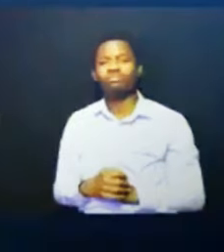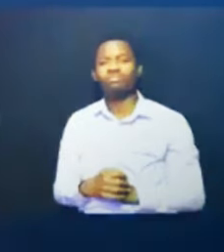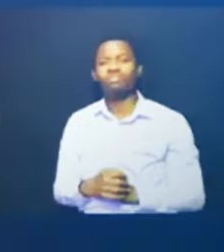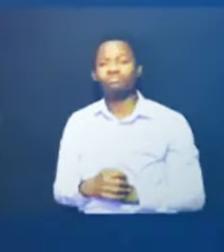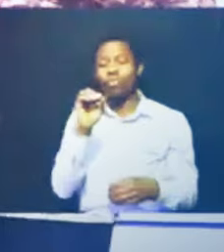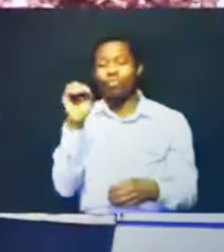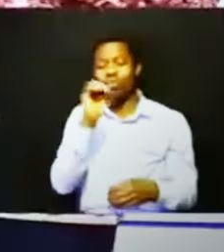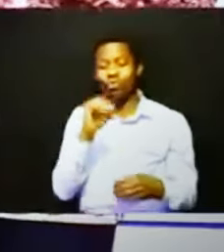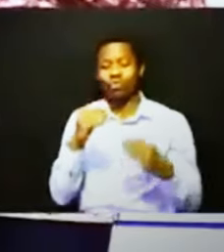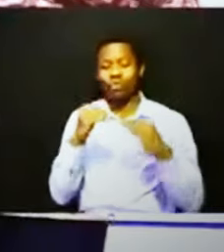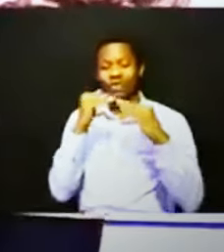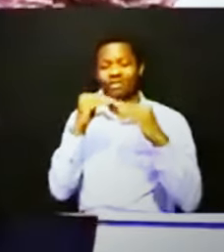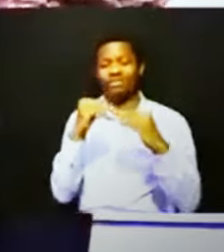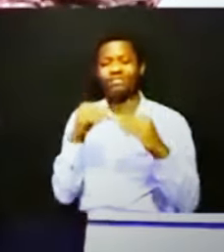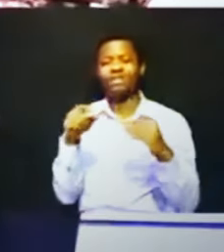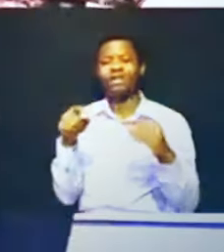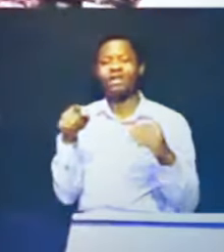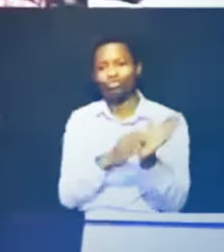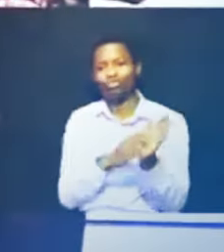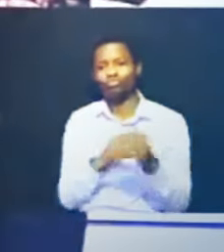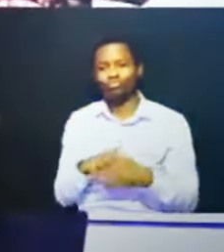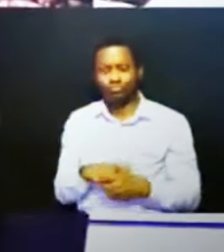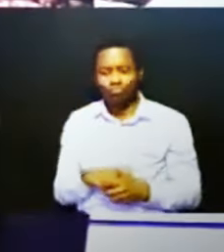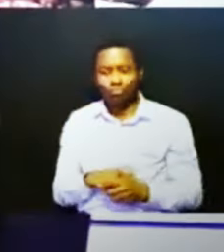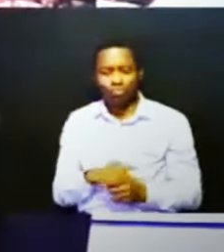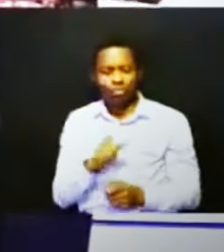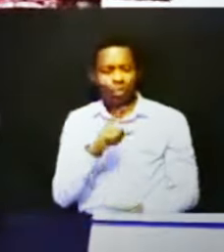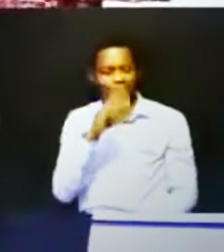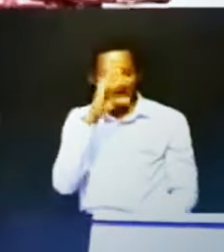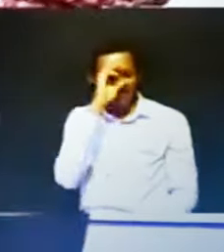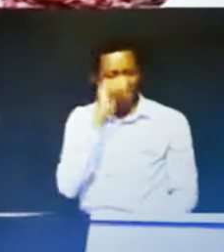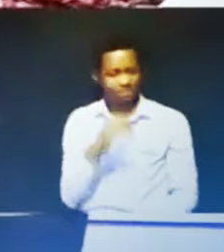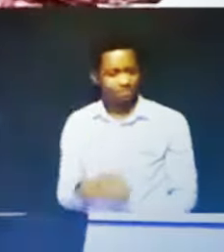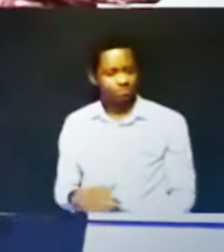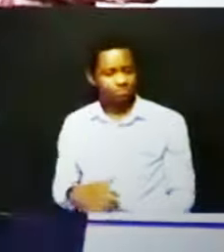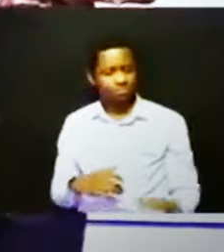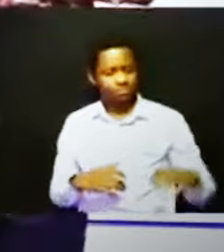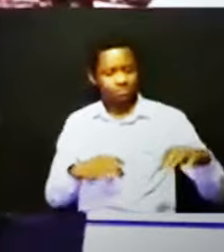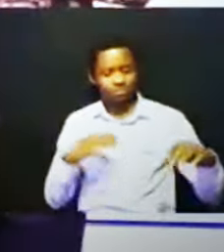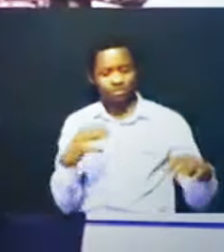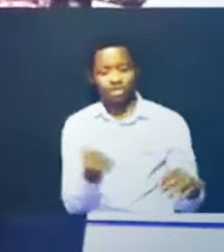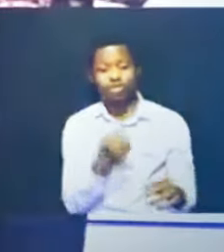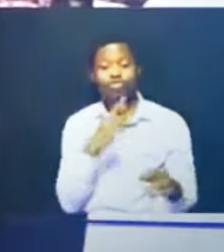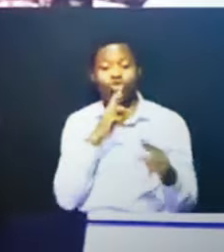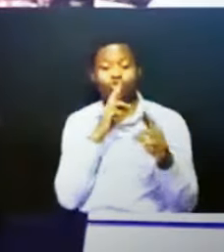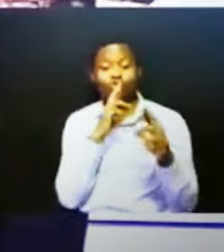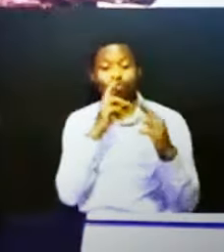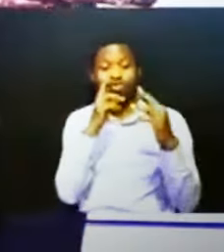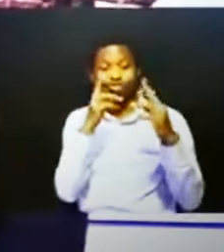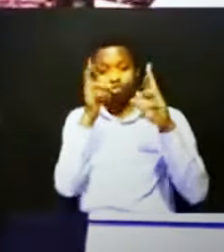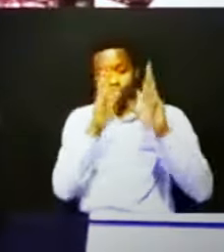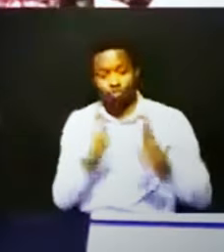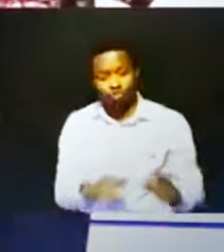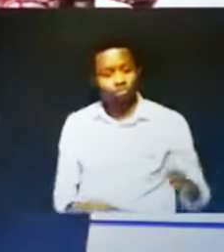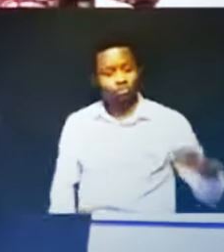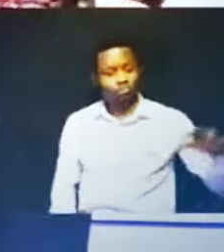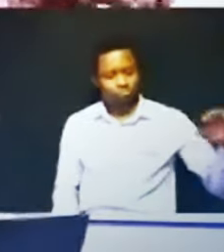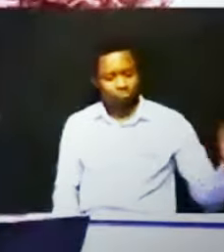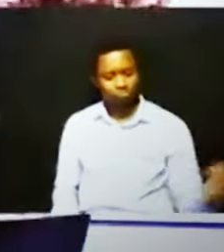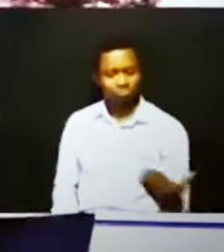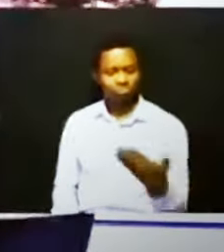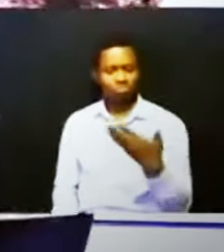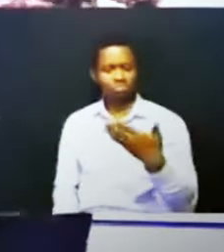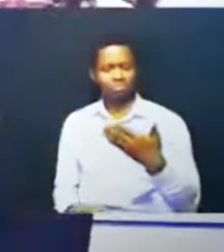finished form 5, then this young man took his results. He was really disappointed at the symbols.